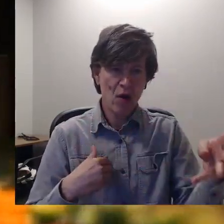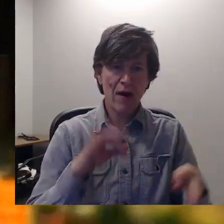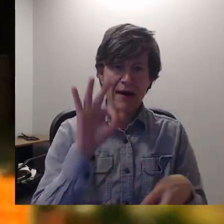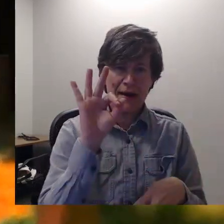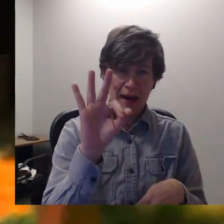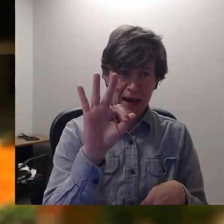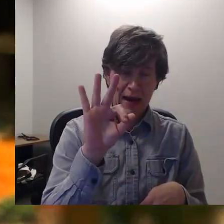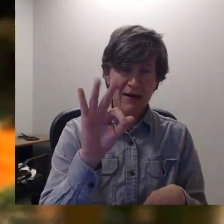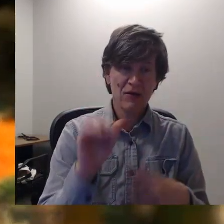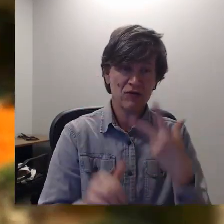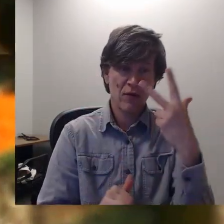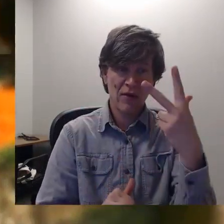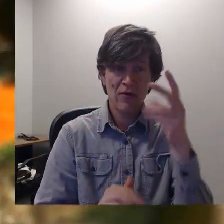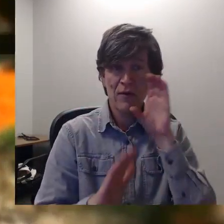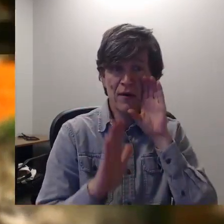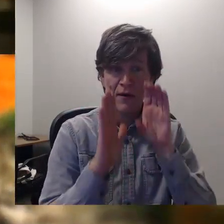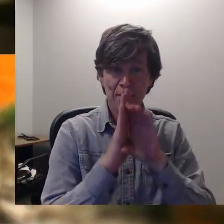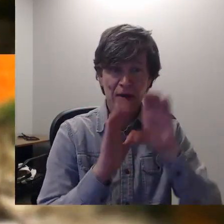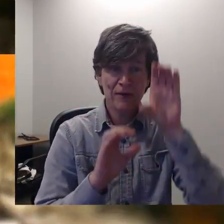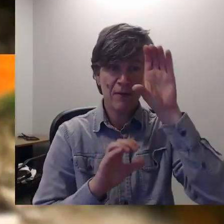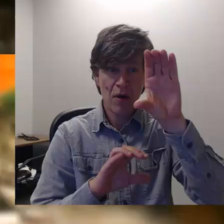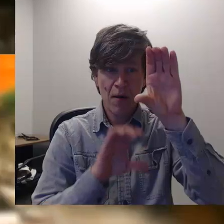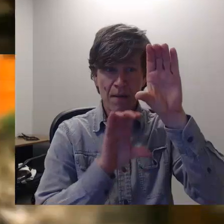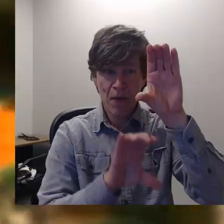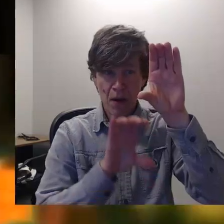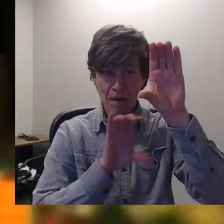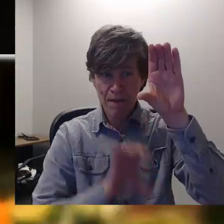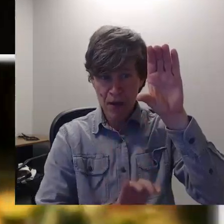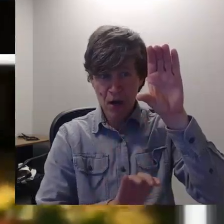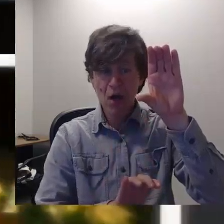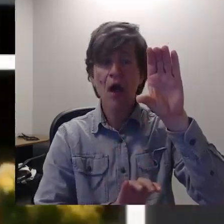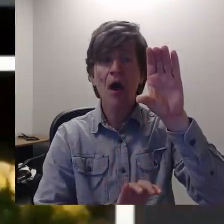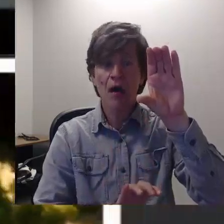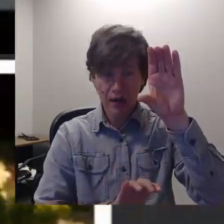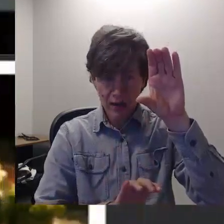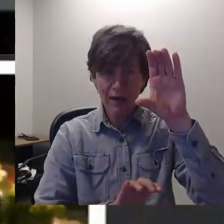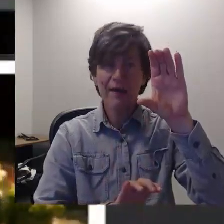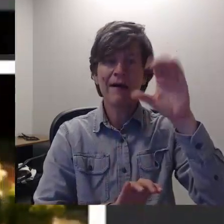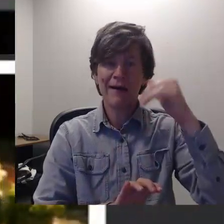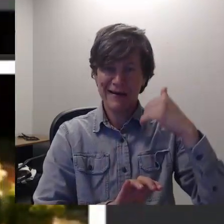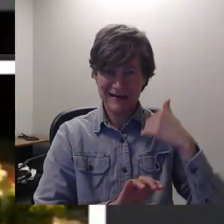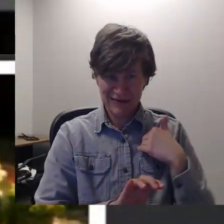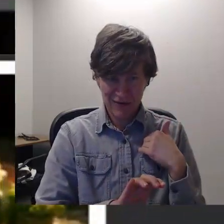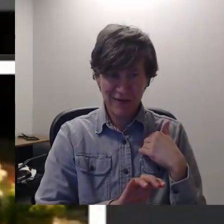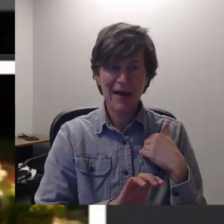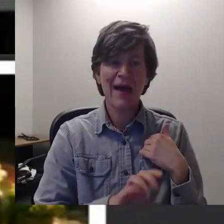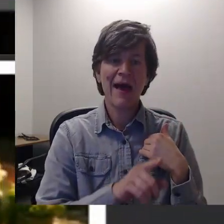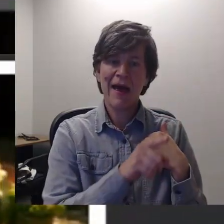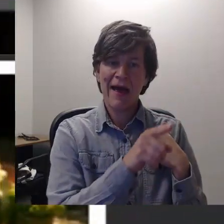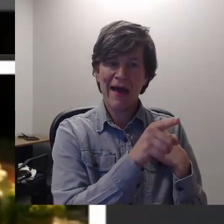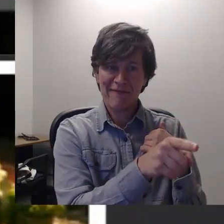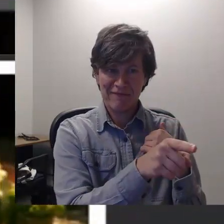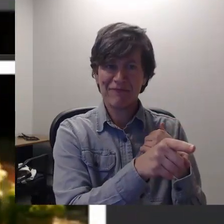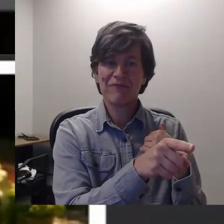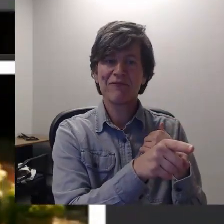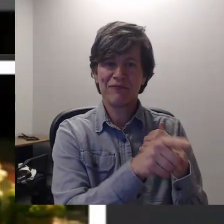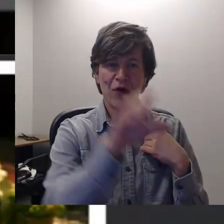3 images. And even with this example here, you see some top chef cuisine here arranged in